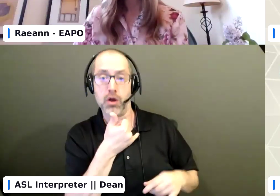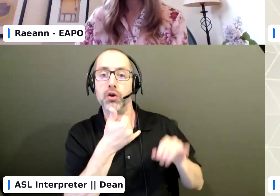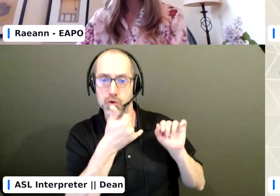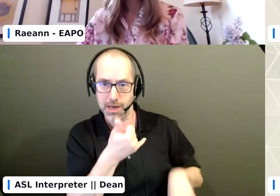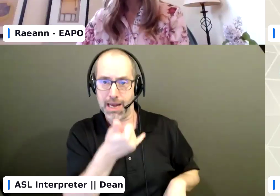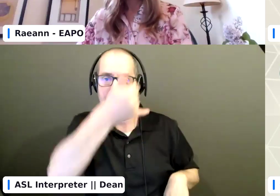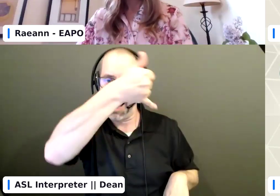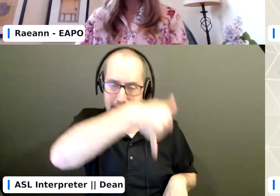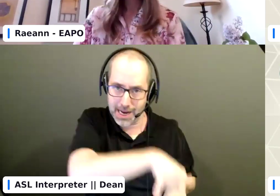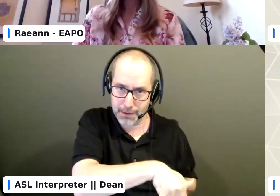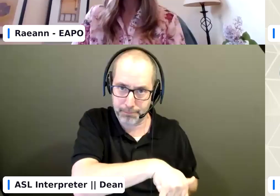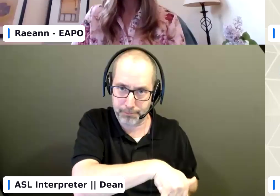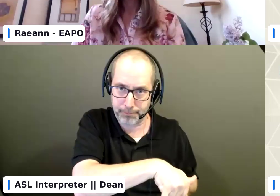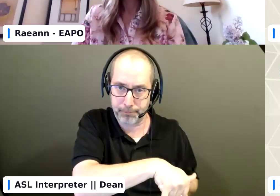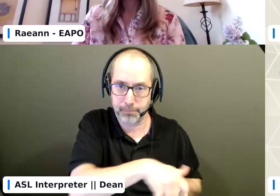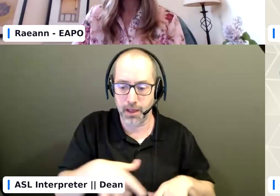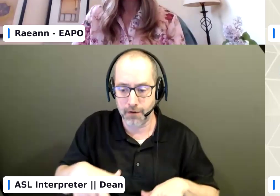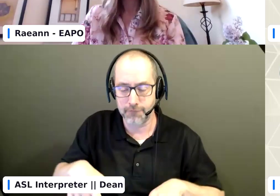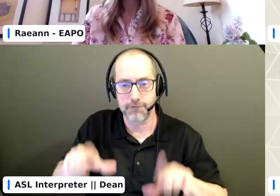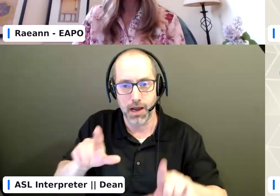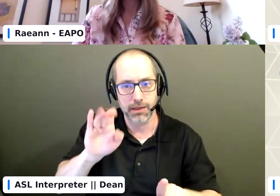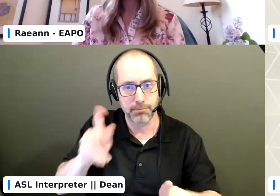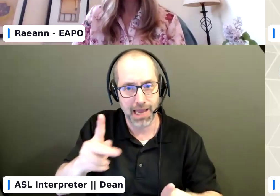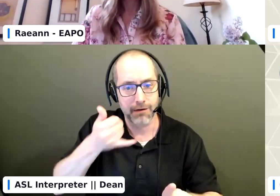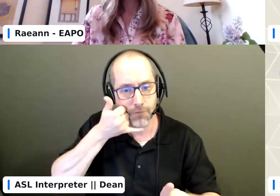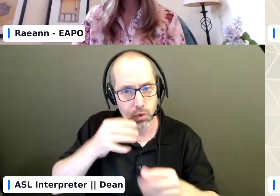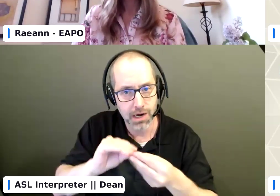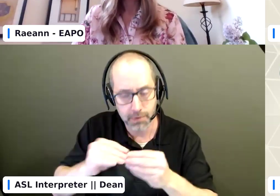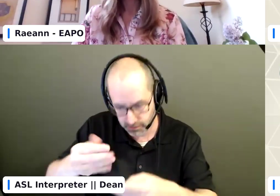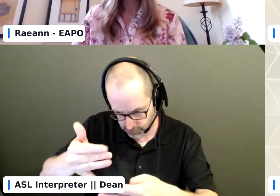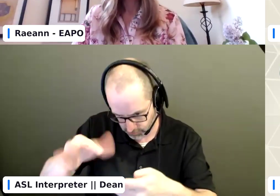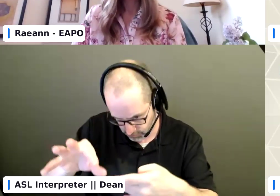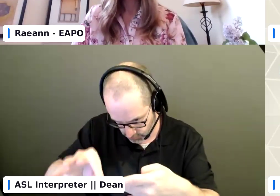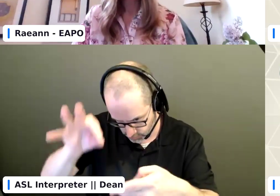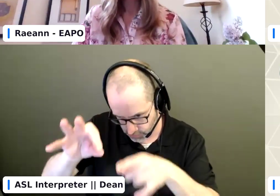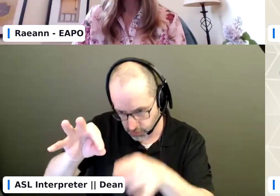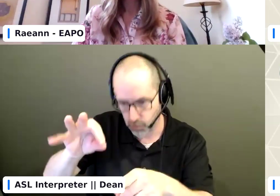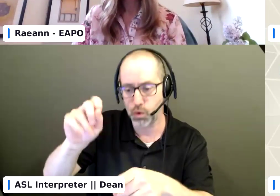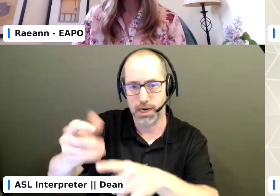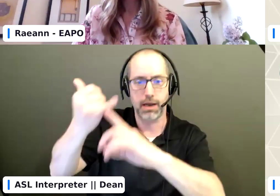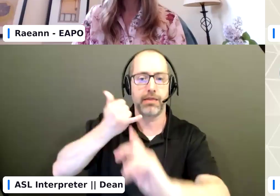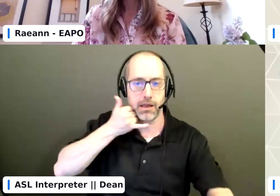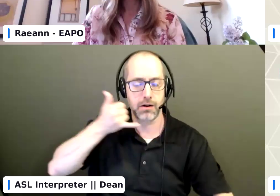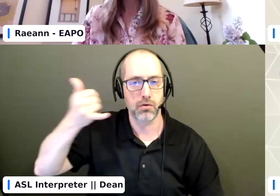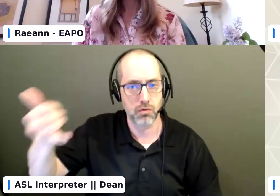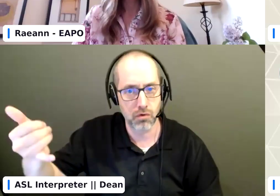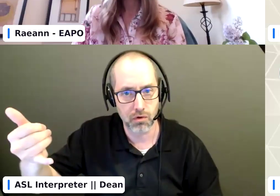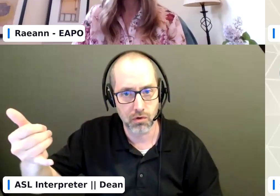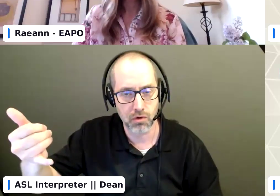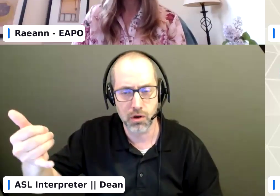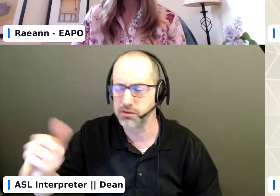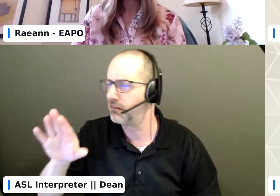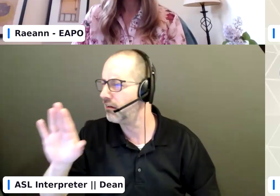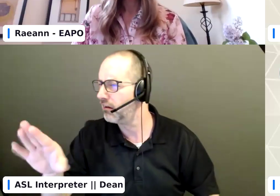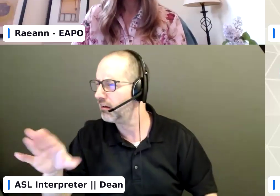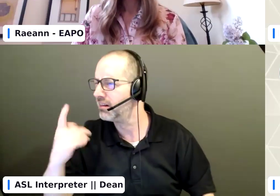says, "I'm from your bank," okay, hang up and then call the number of your bank on the back of your card, right?